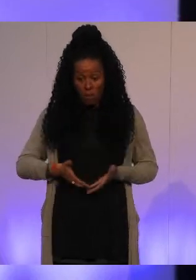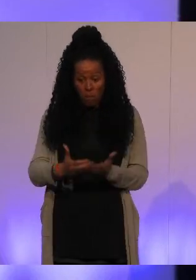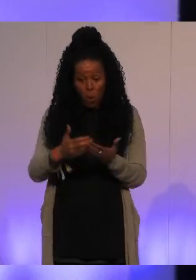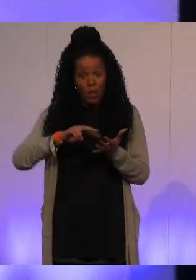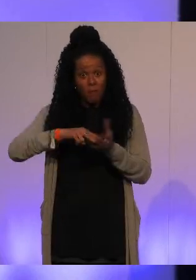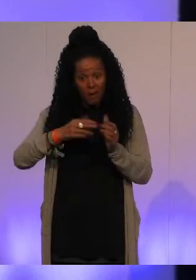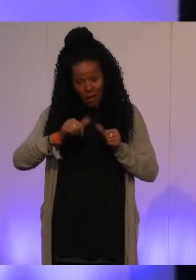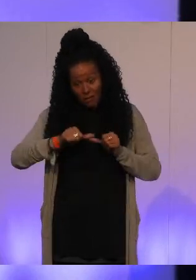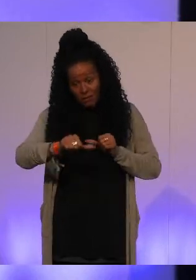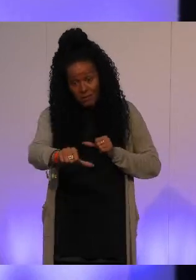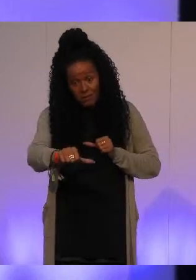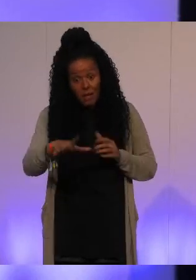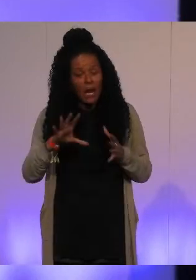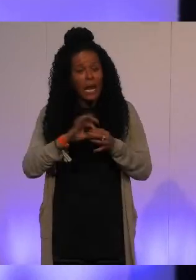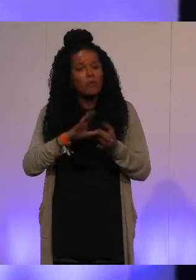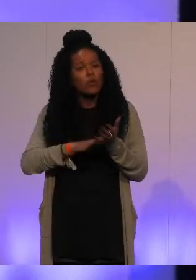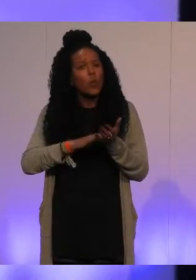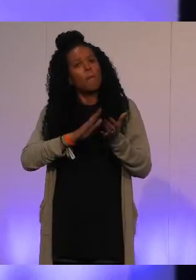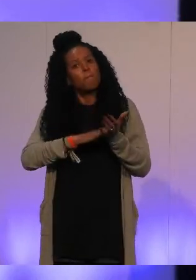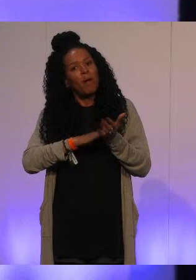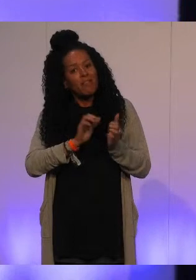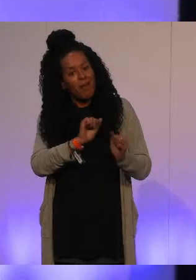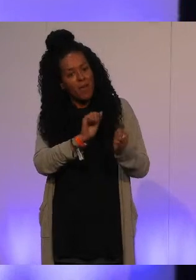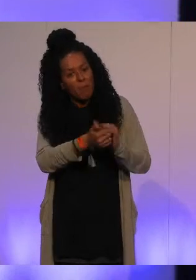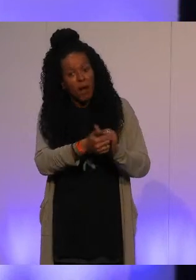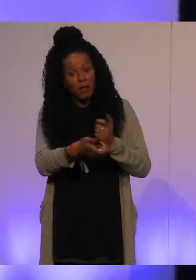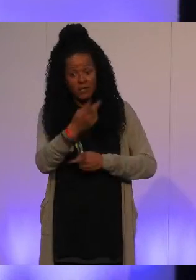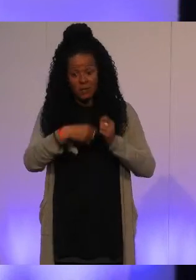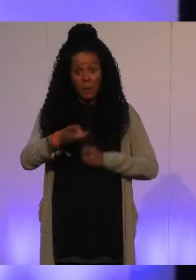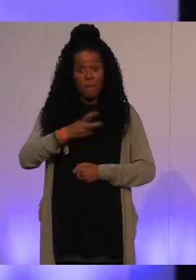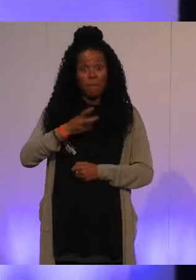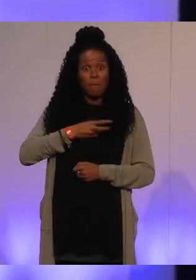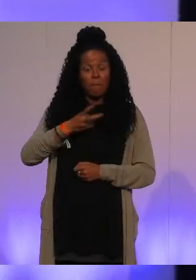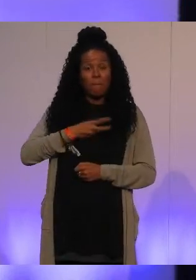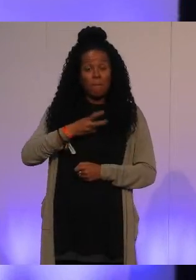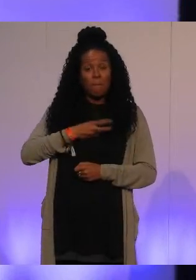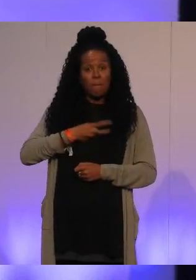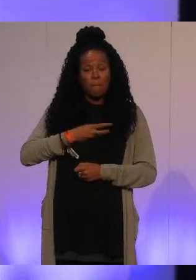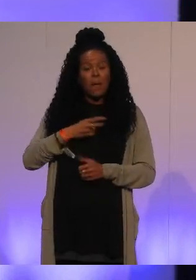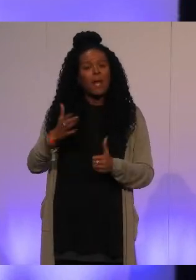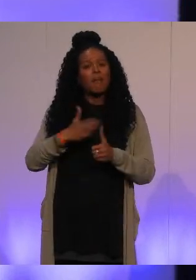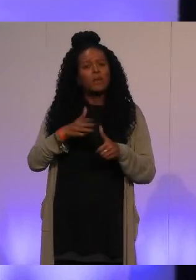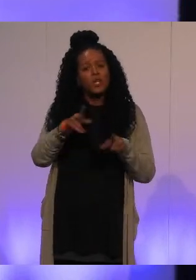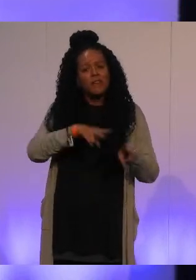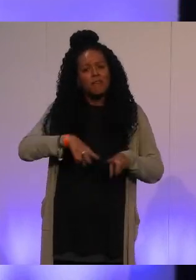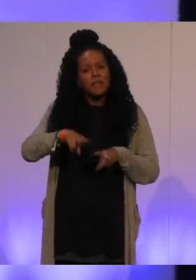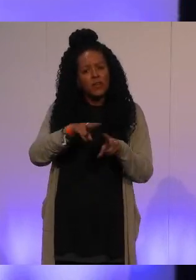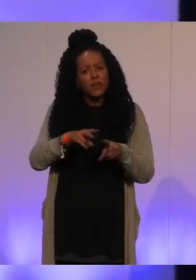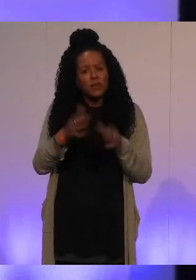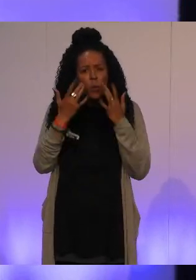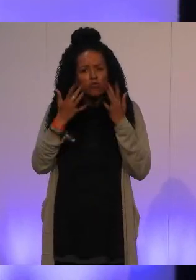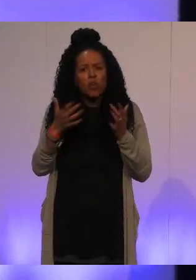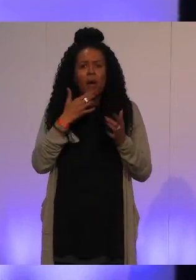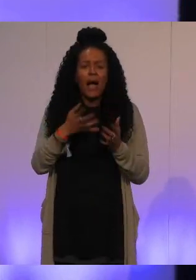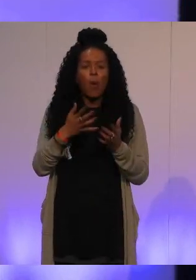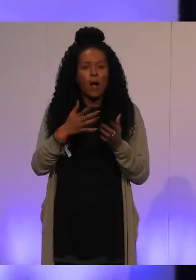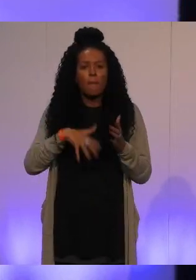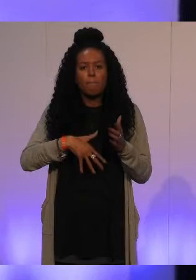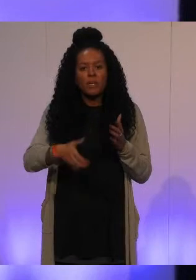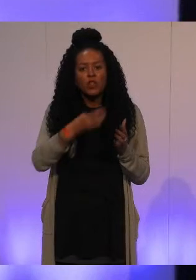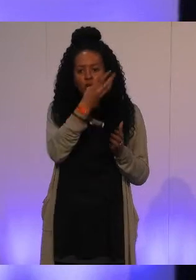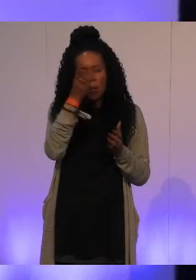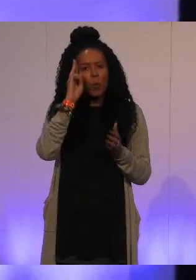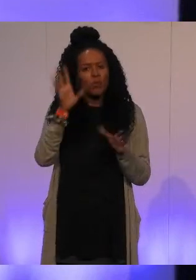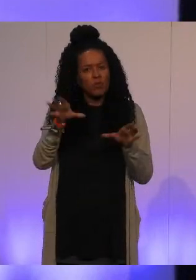mums and their partners, this became a cause of anxiety. And our first video, featuring members of our maternity and